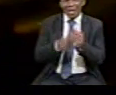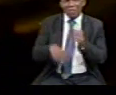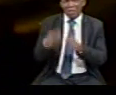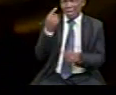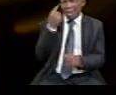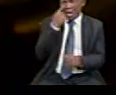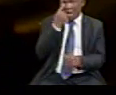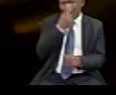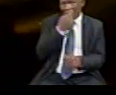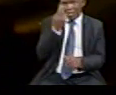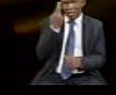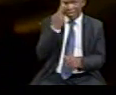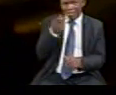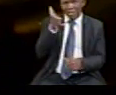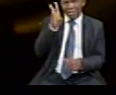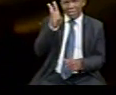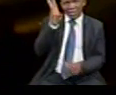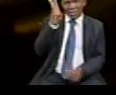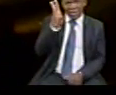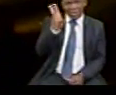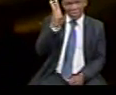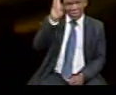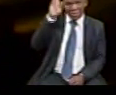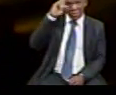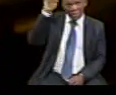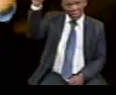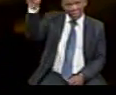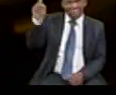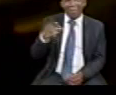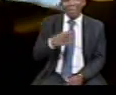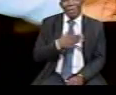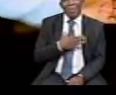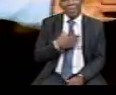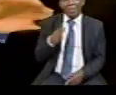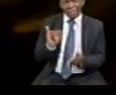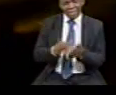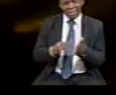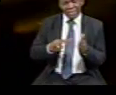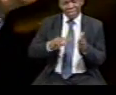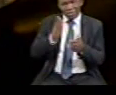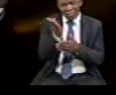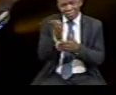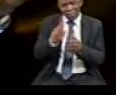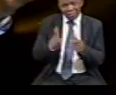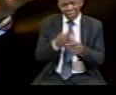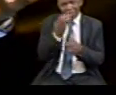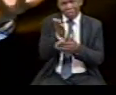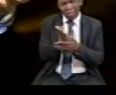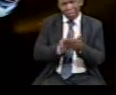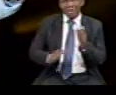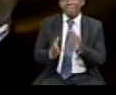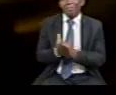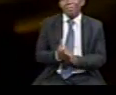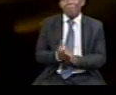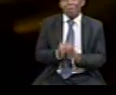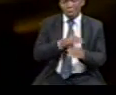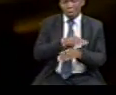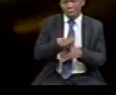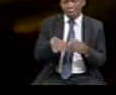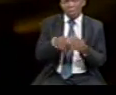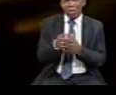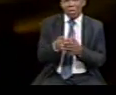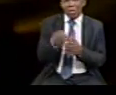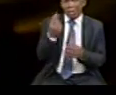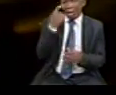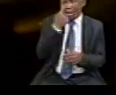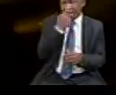shall see him." That is the second phase of the coming of the Lord. The first phase is the rapture. Not all eyes will see him. The believers will